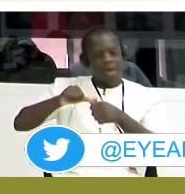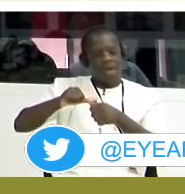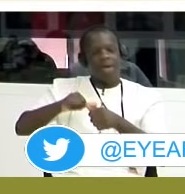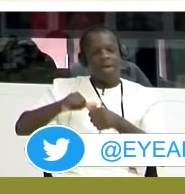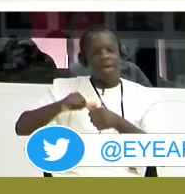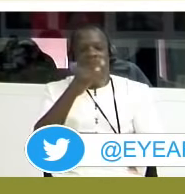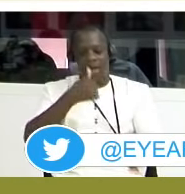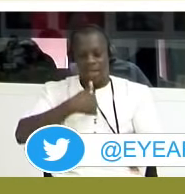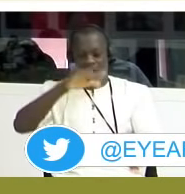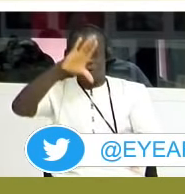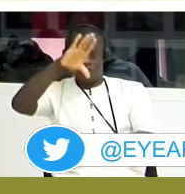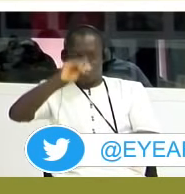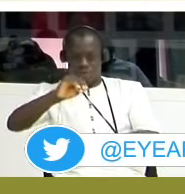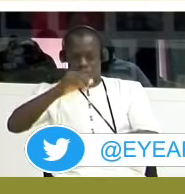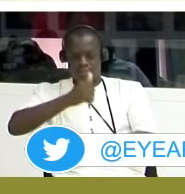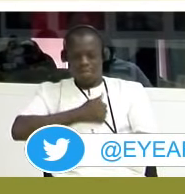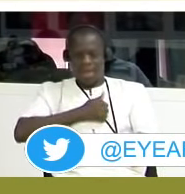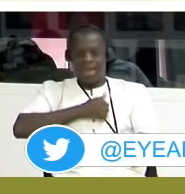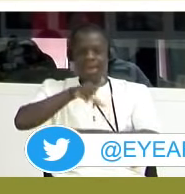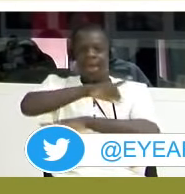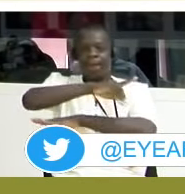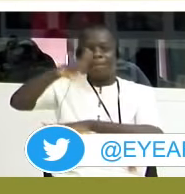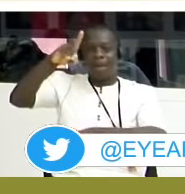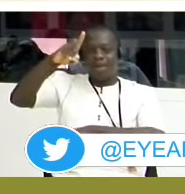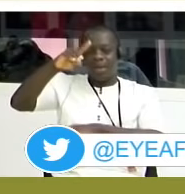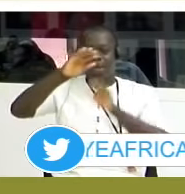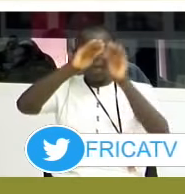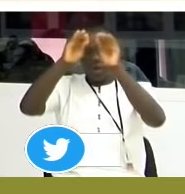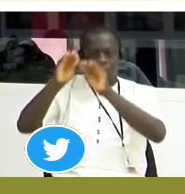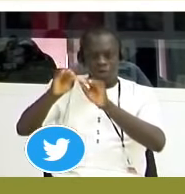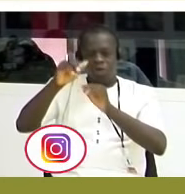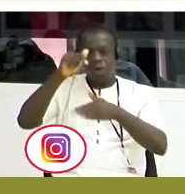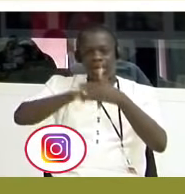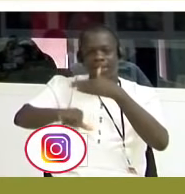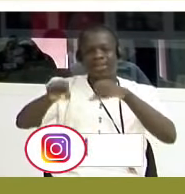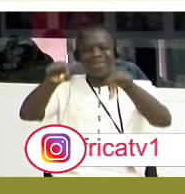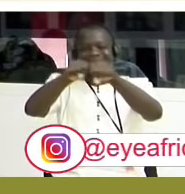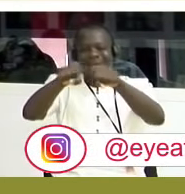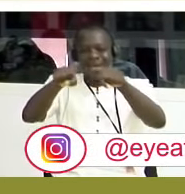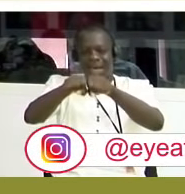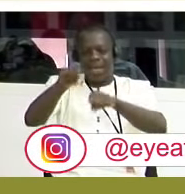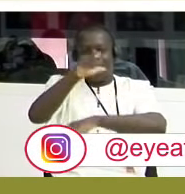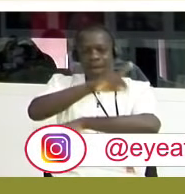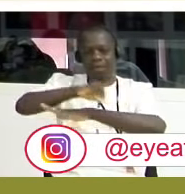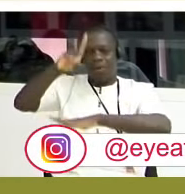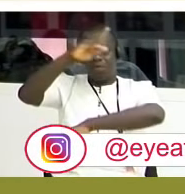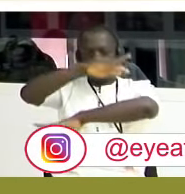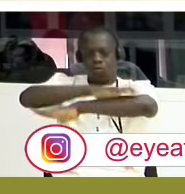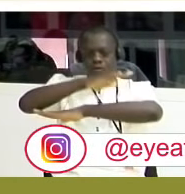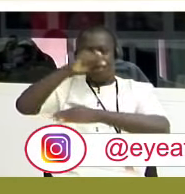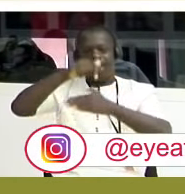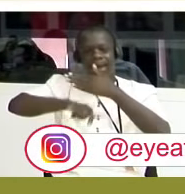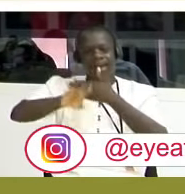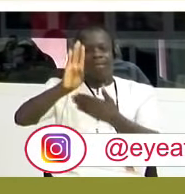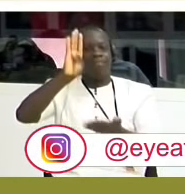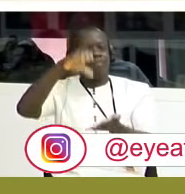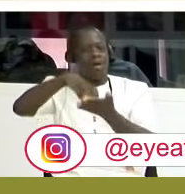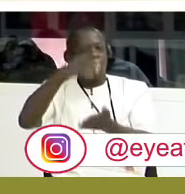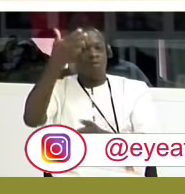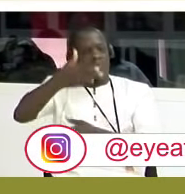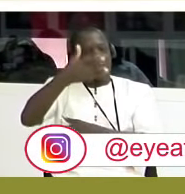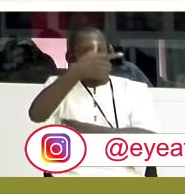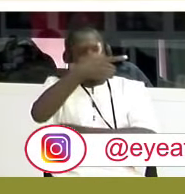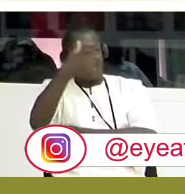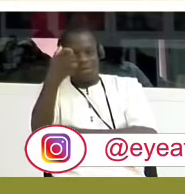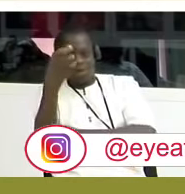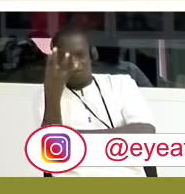primary education at the Senegalese primary school in Banjul from 1974 to 1980.